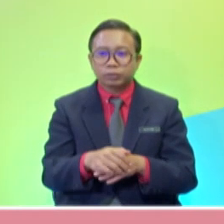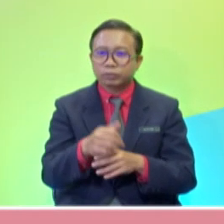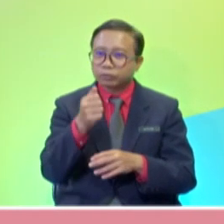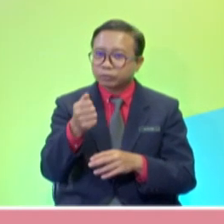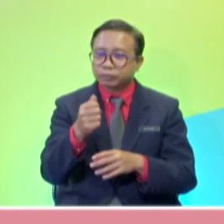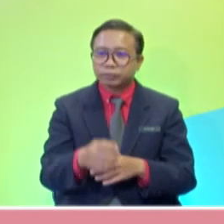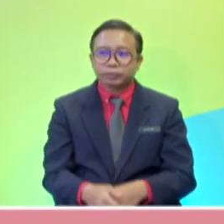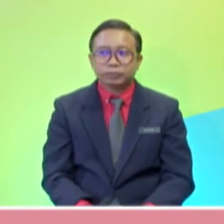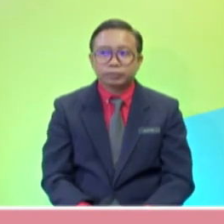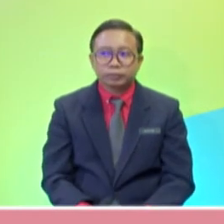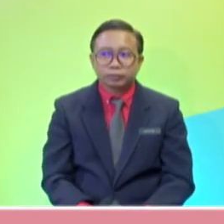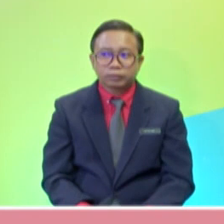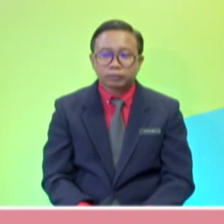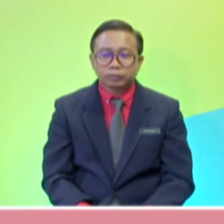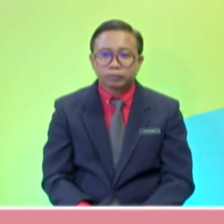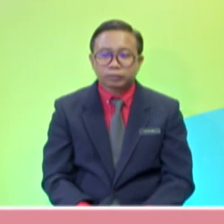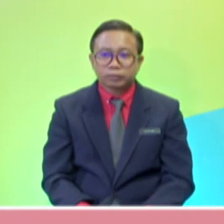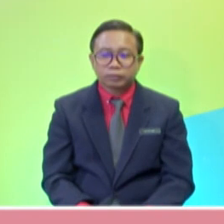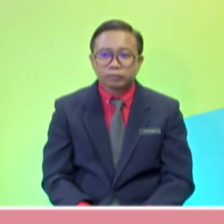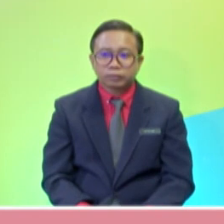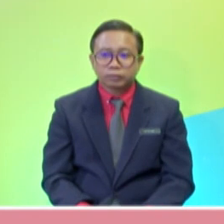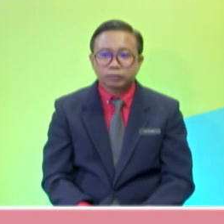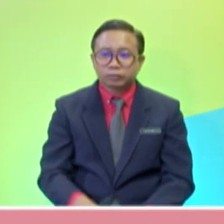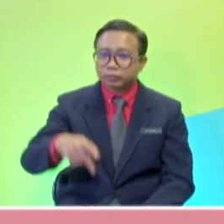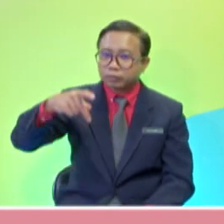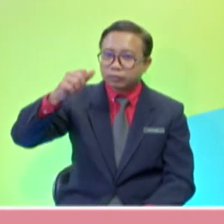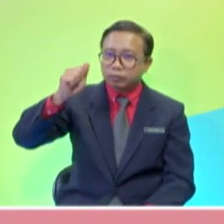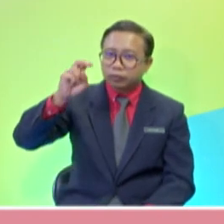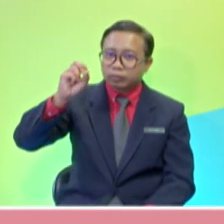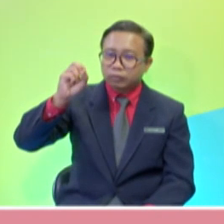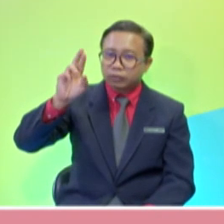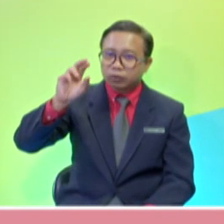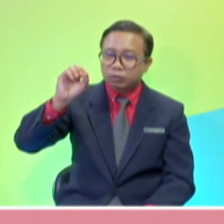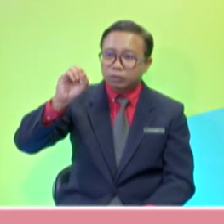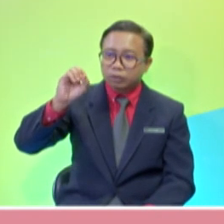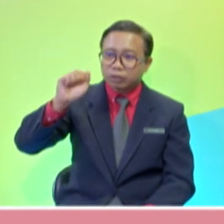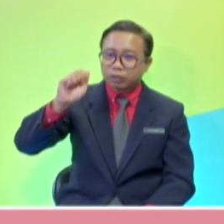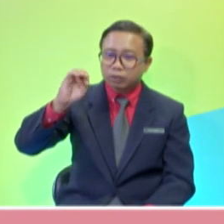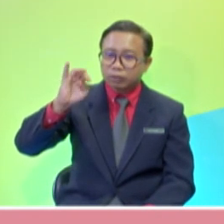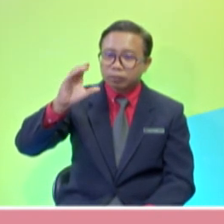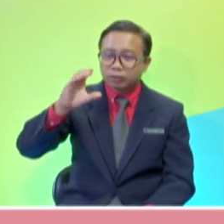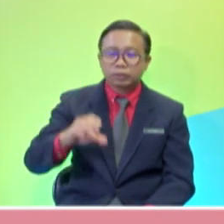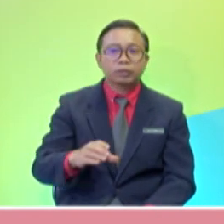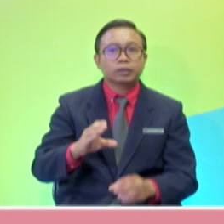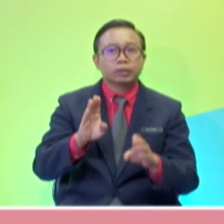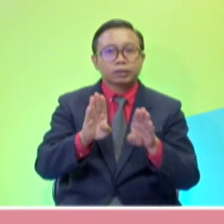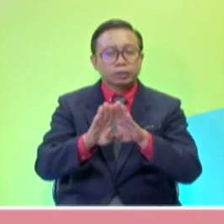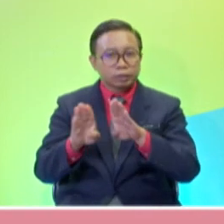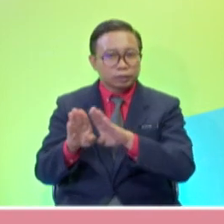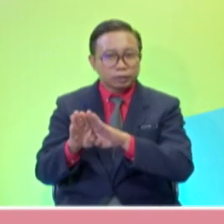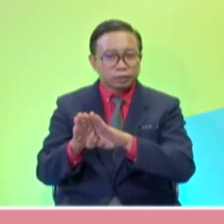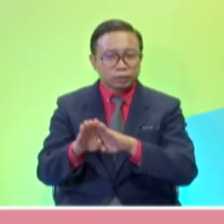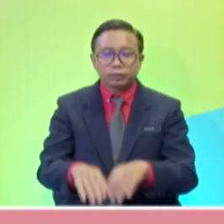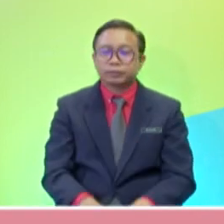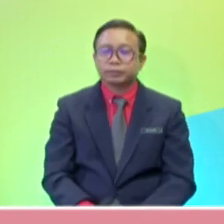too. Yes. Okay. It's quite panoramic because it has the view. It has the view of the city and also the